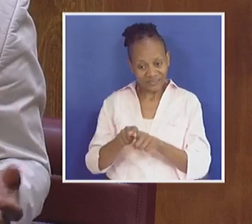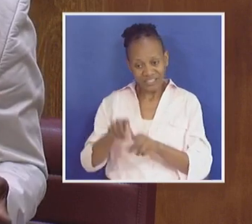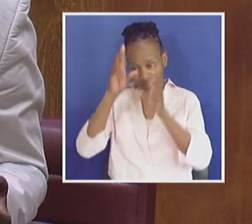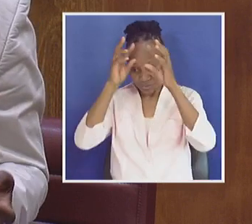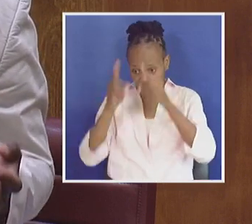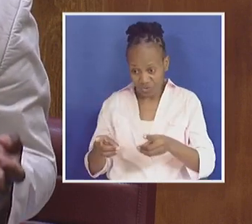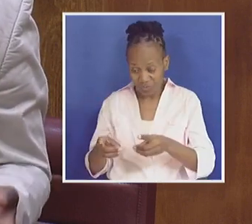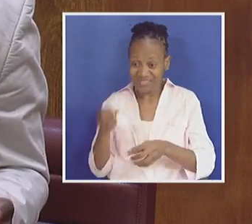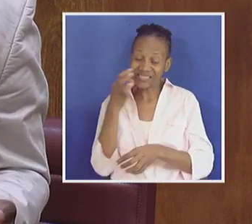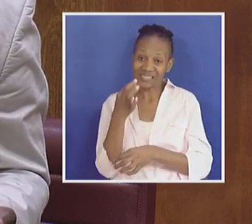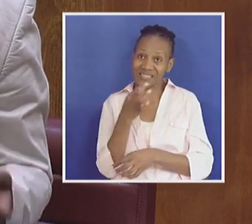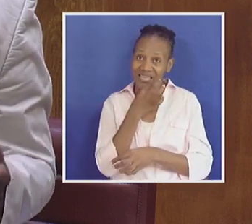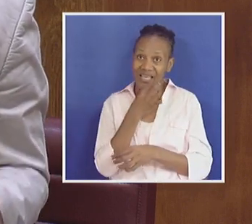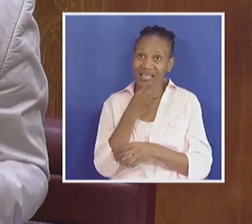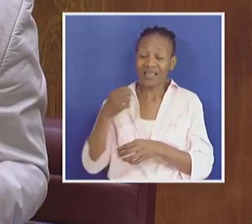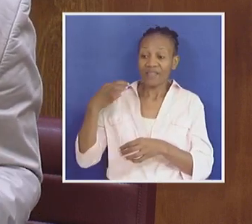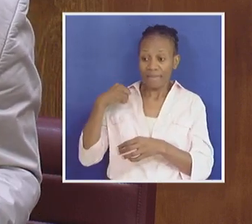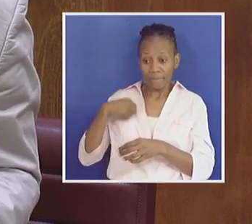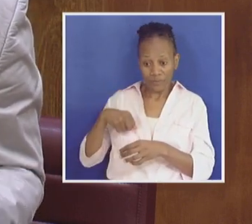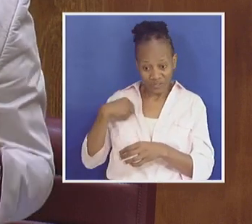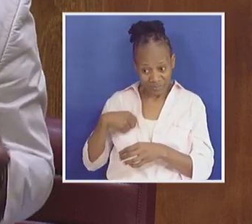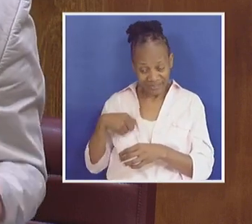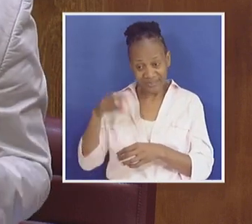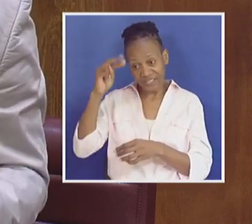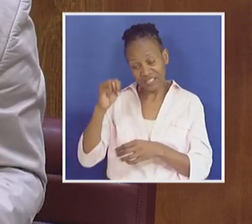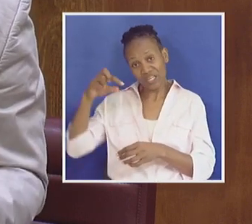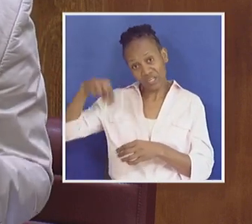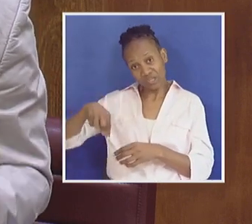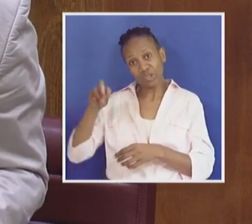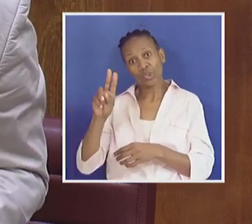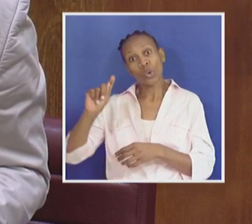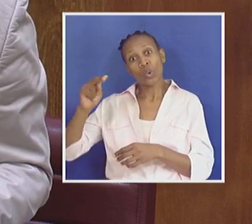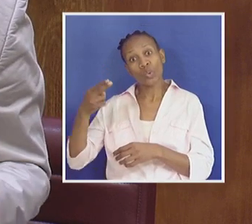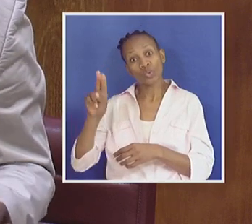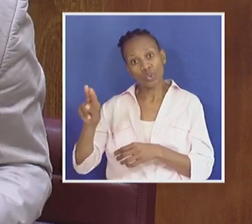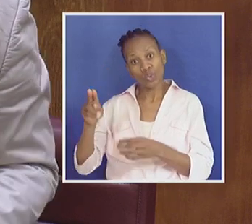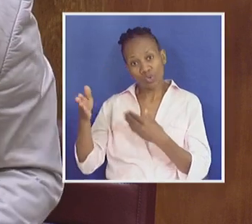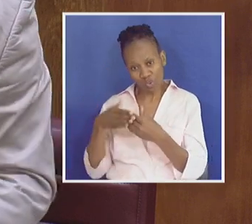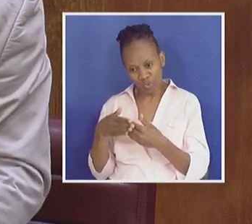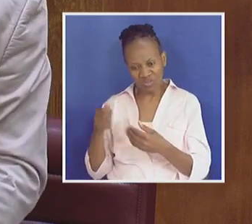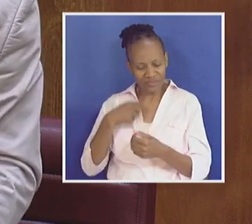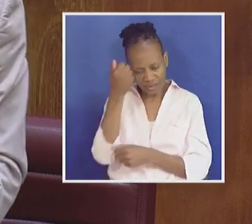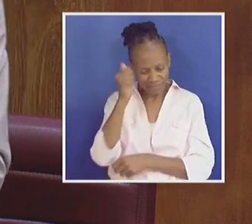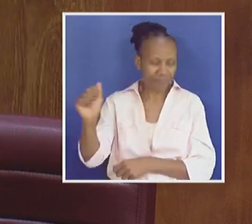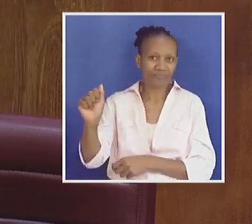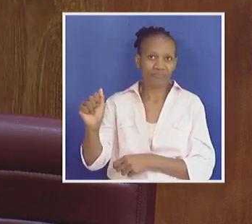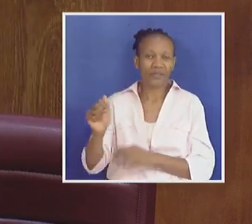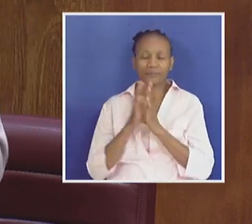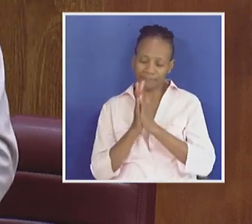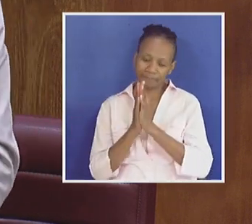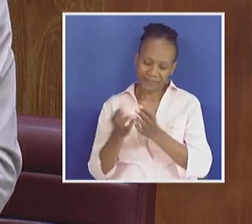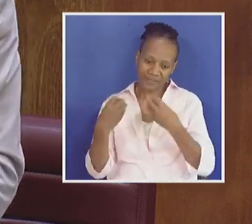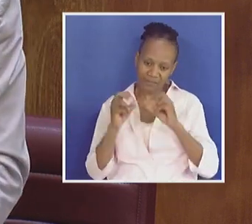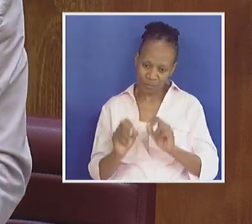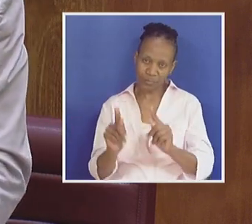is removing the power of the people of Nquthu to choose the government of their choice. So, chairperson, I request through you to be